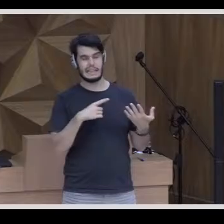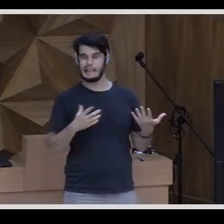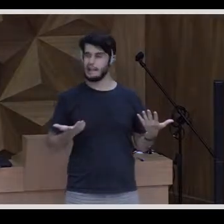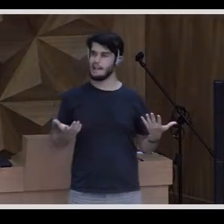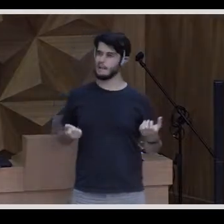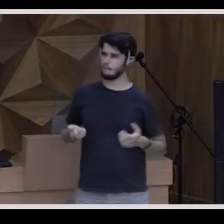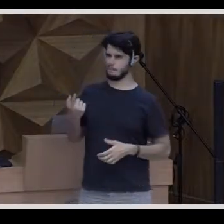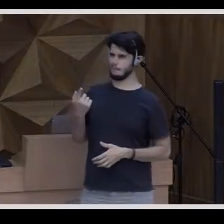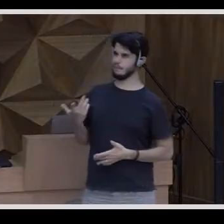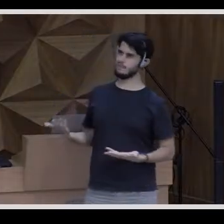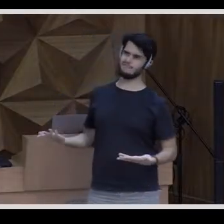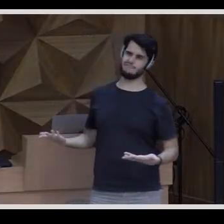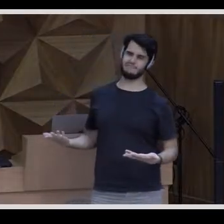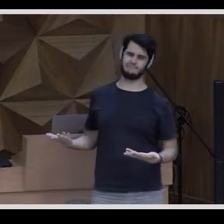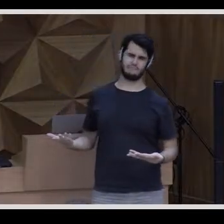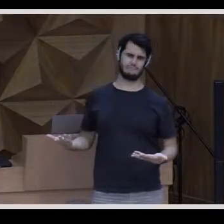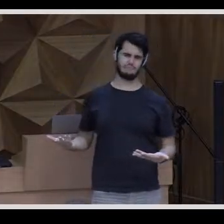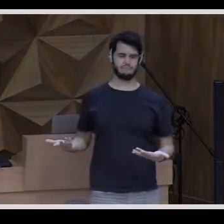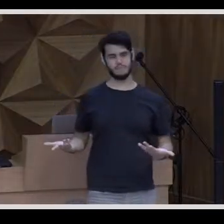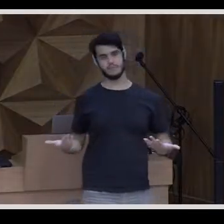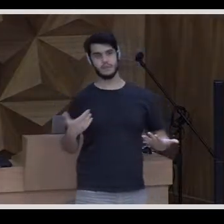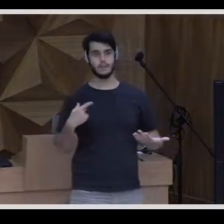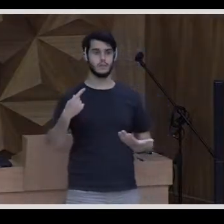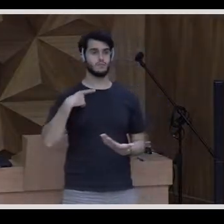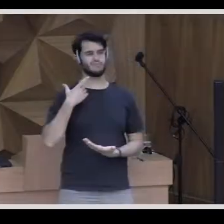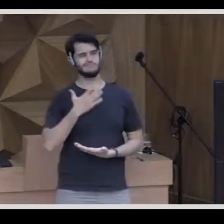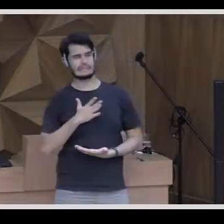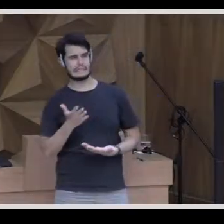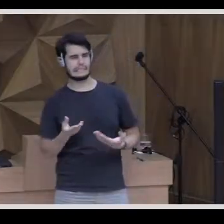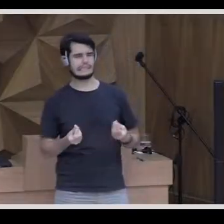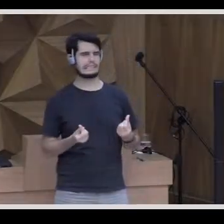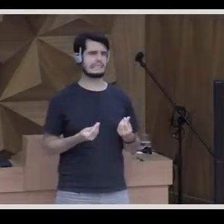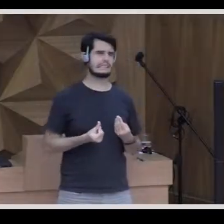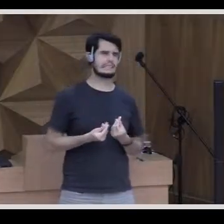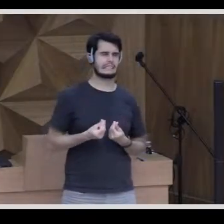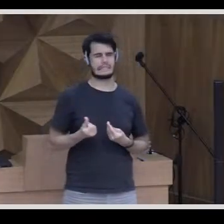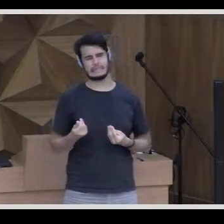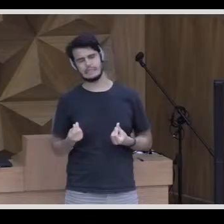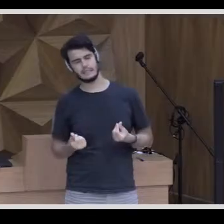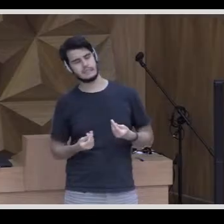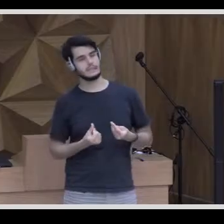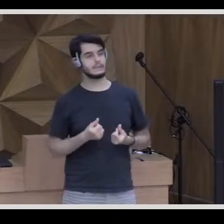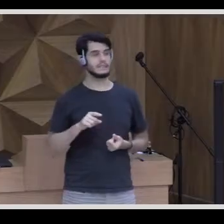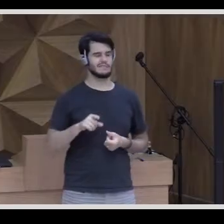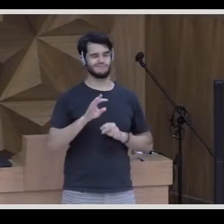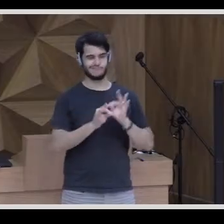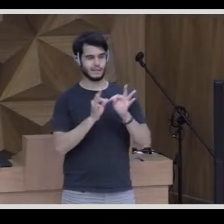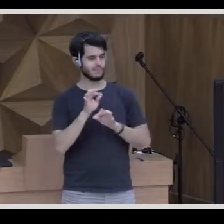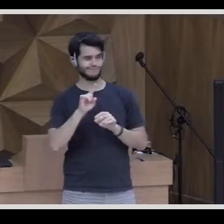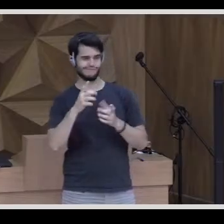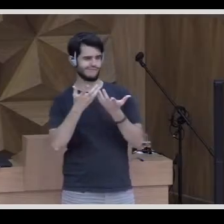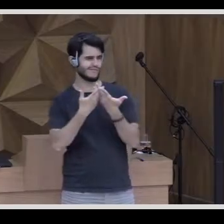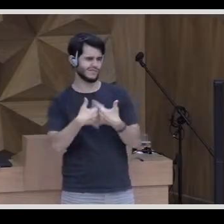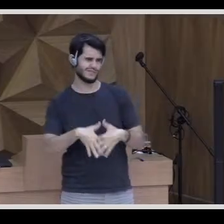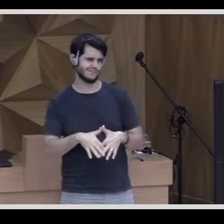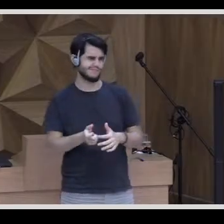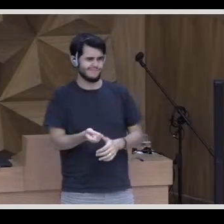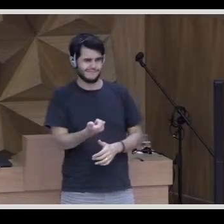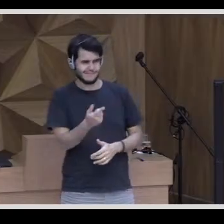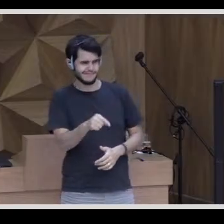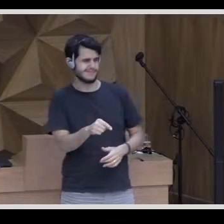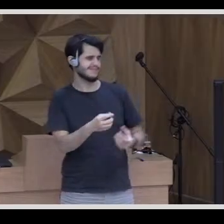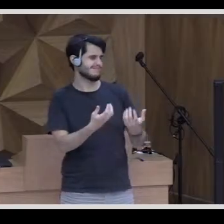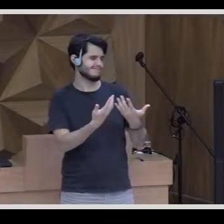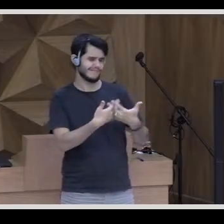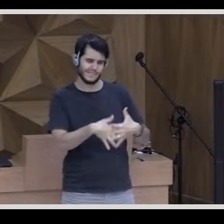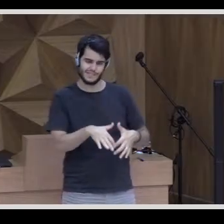rate. They really were convinced that it could do much more. They almost had like a magical belief of what it could do. I think they thought the technology was way